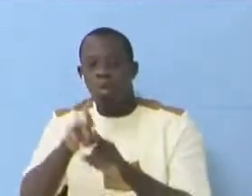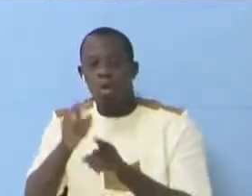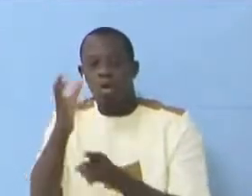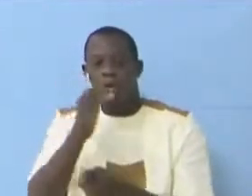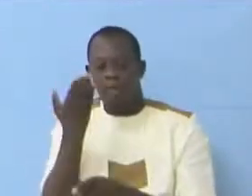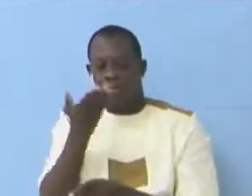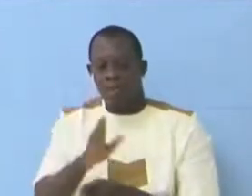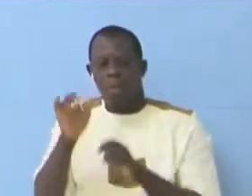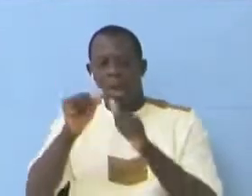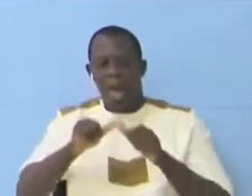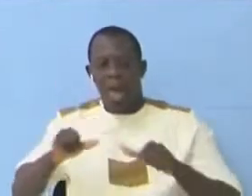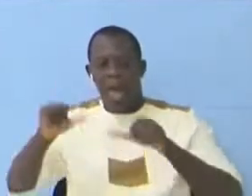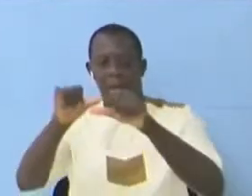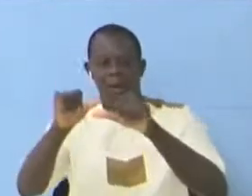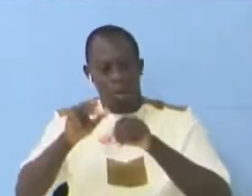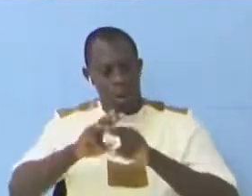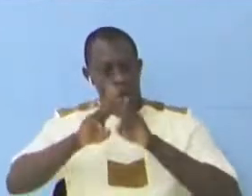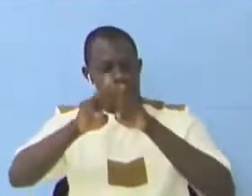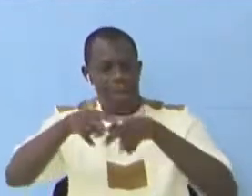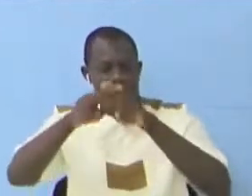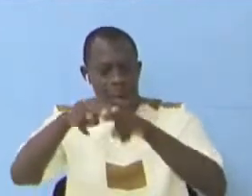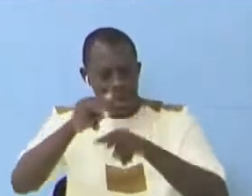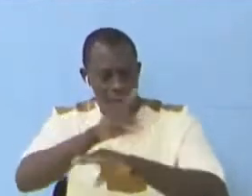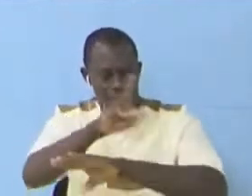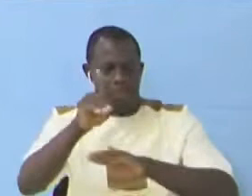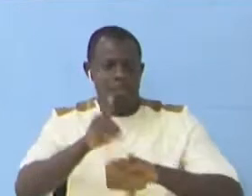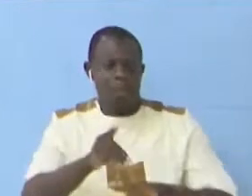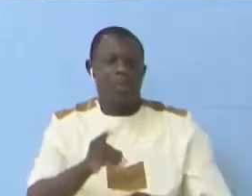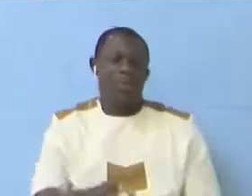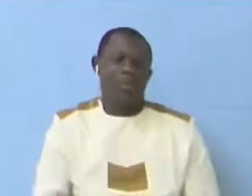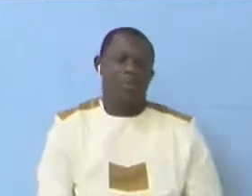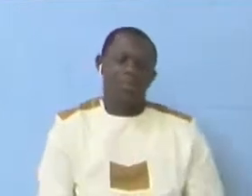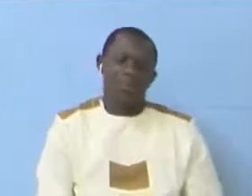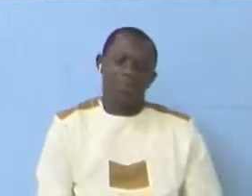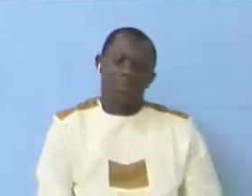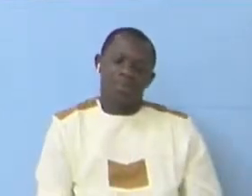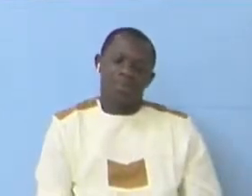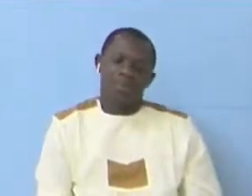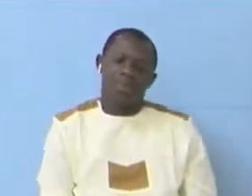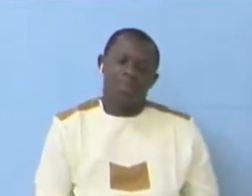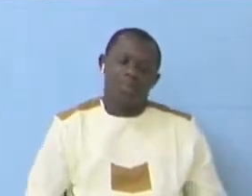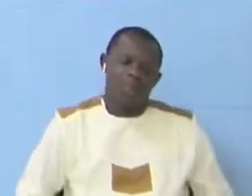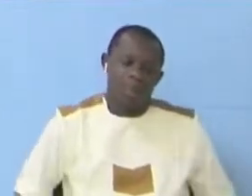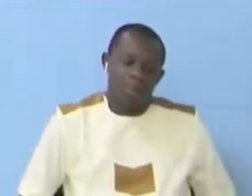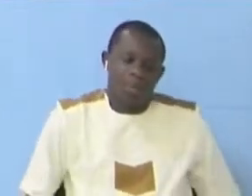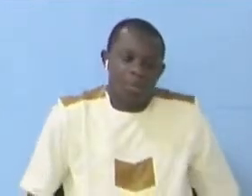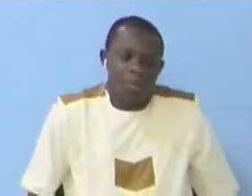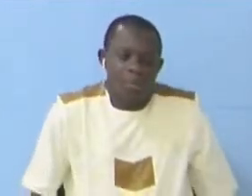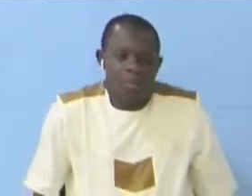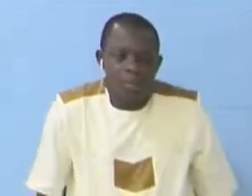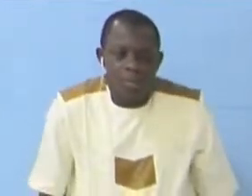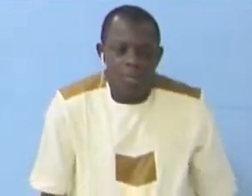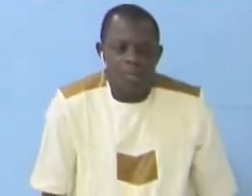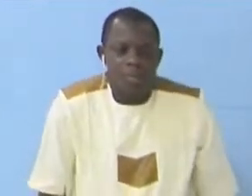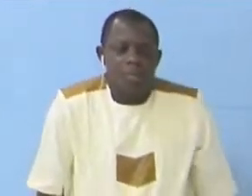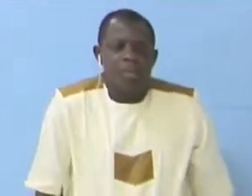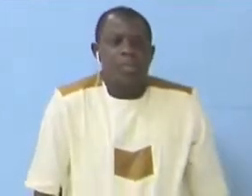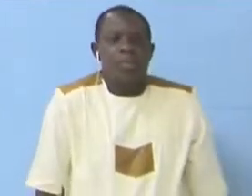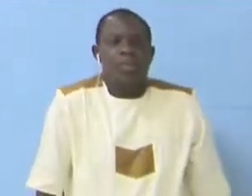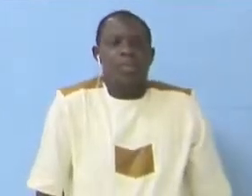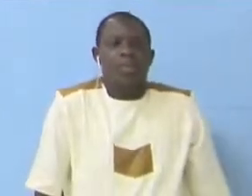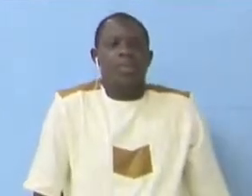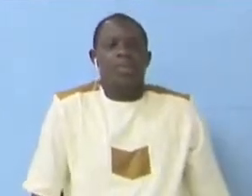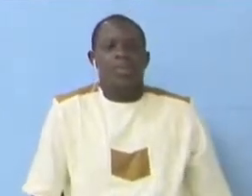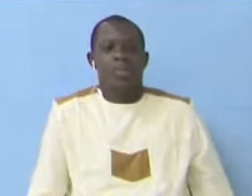laaj ma fan laa nekk jox ma ndigal nag na ma wuññeekuwaat ci makkaani manduwaar yi pour tase waa kii DG bu GPTC